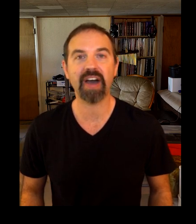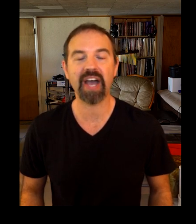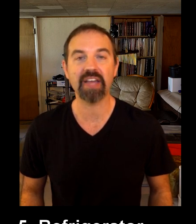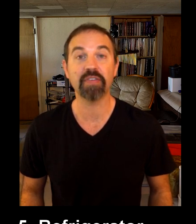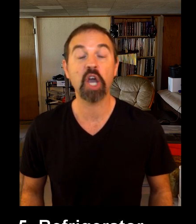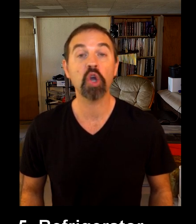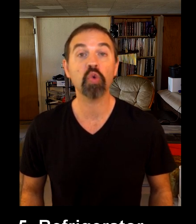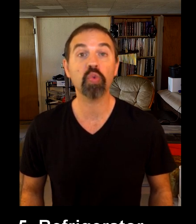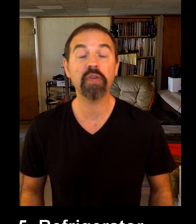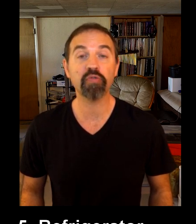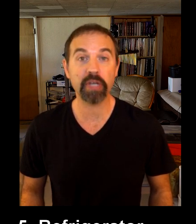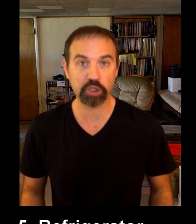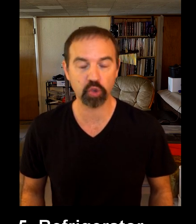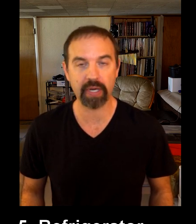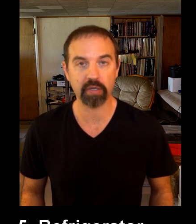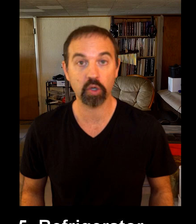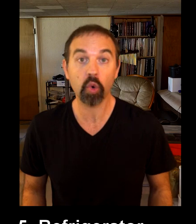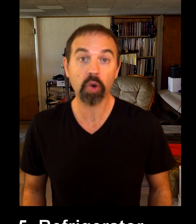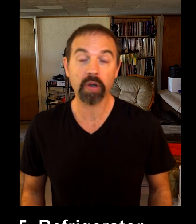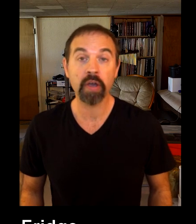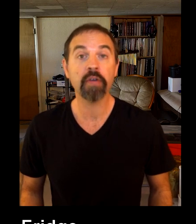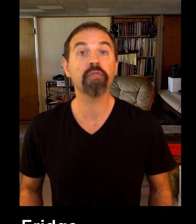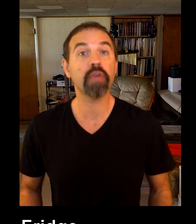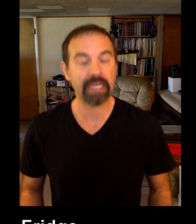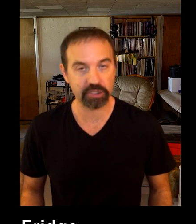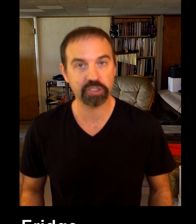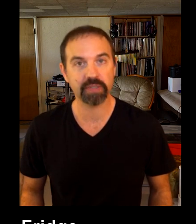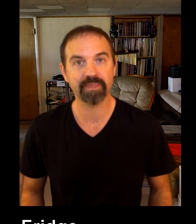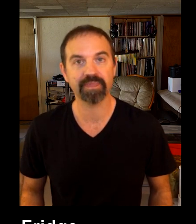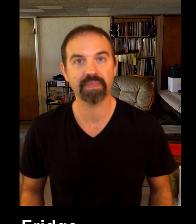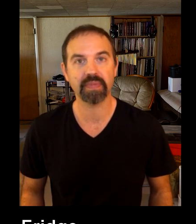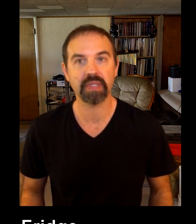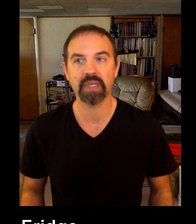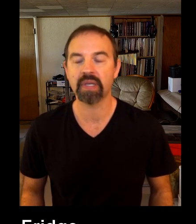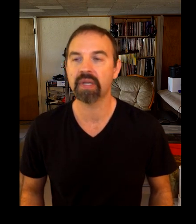Number 5, refrigerator or fridge.